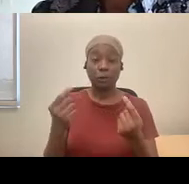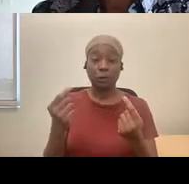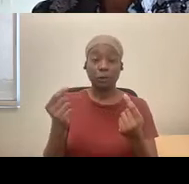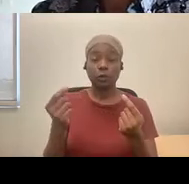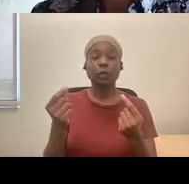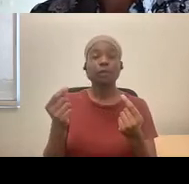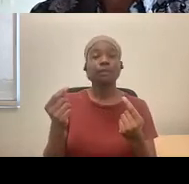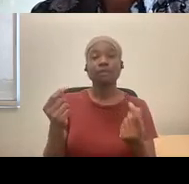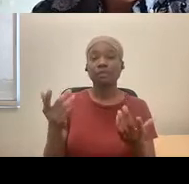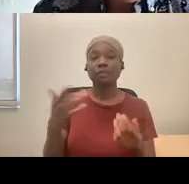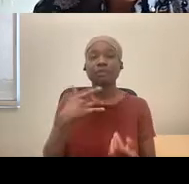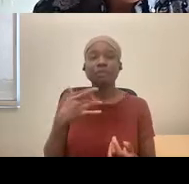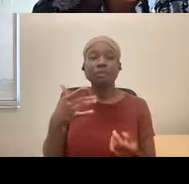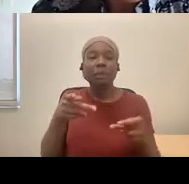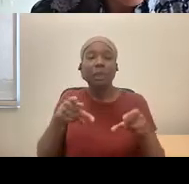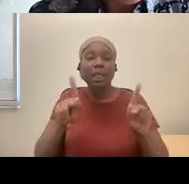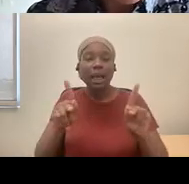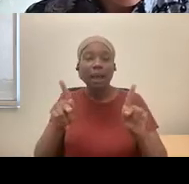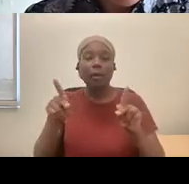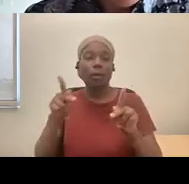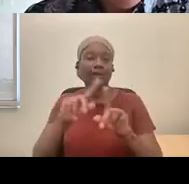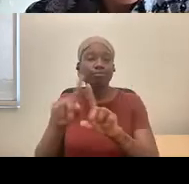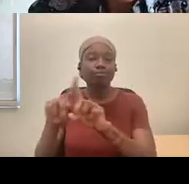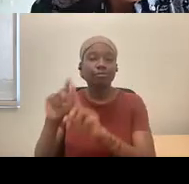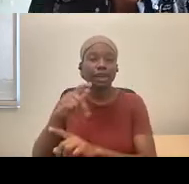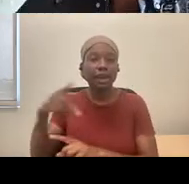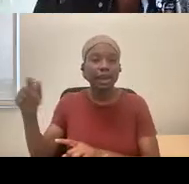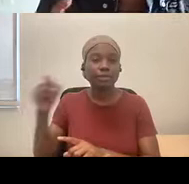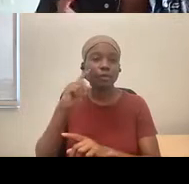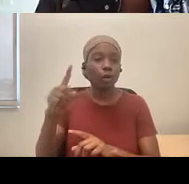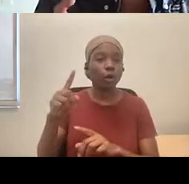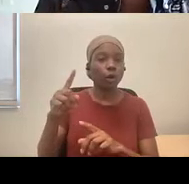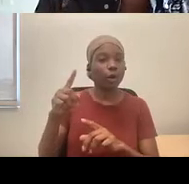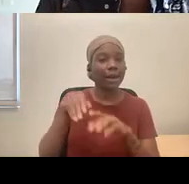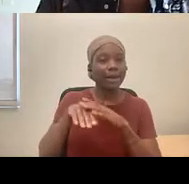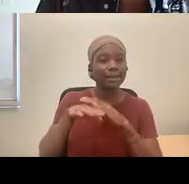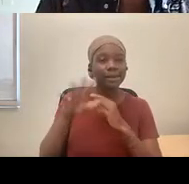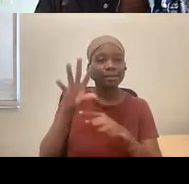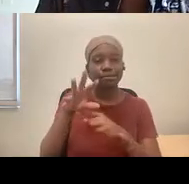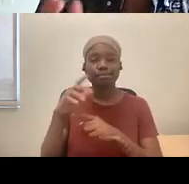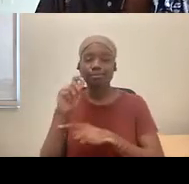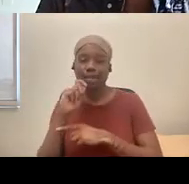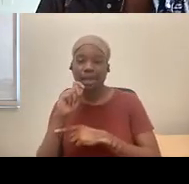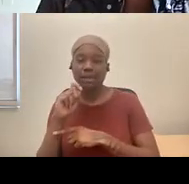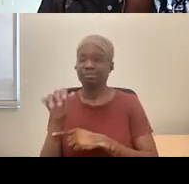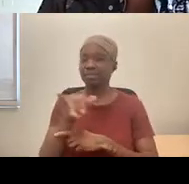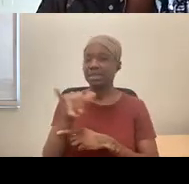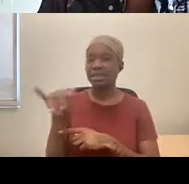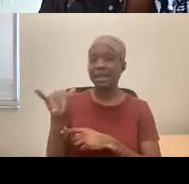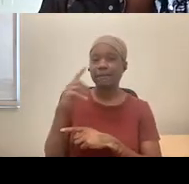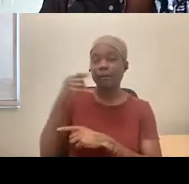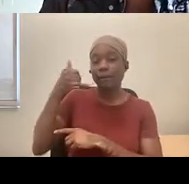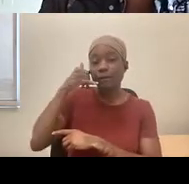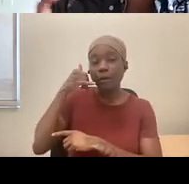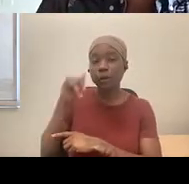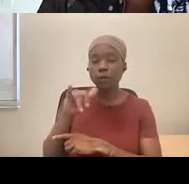we allow different apps to have access to our mics or cameras. That'll be the same. That's true also of applications on phones, both